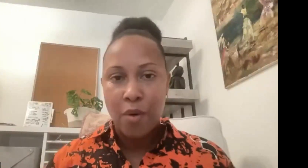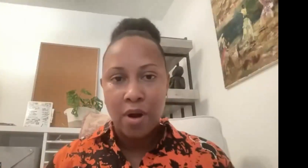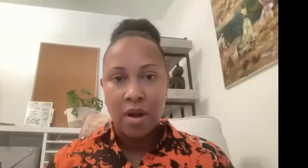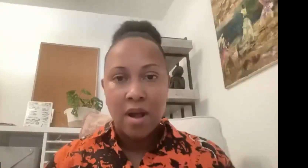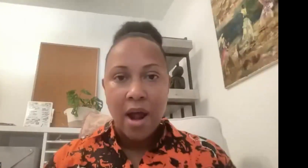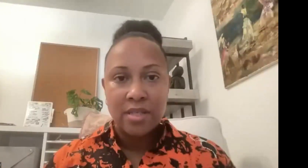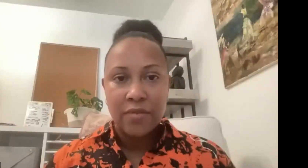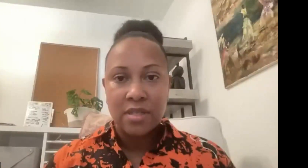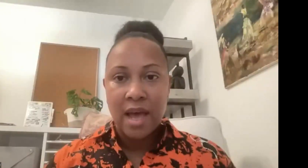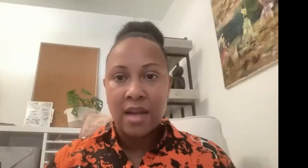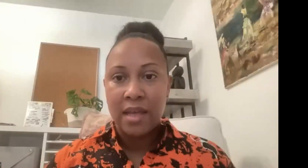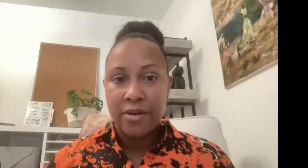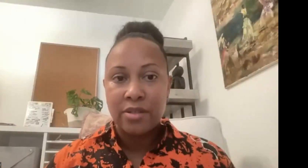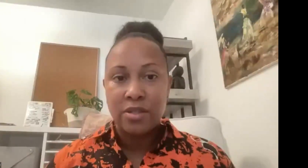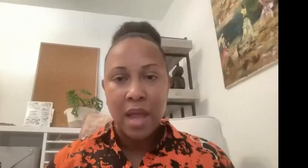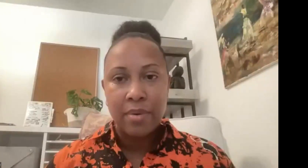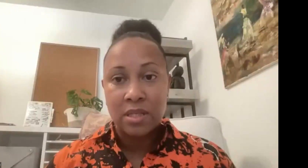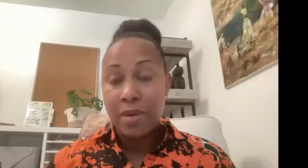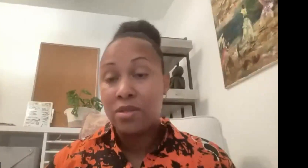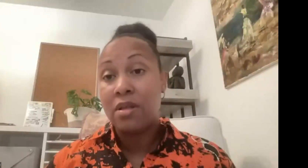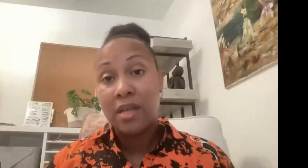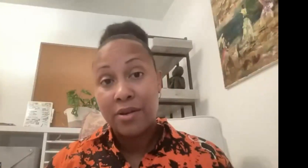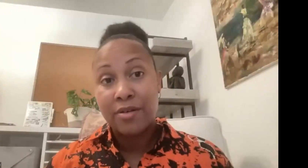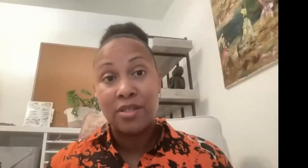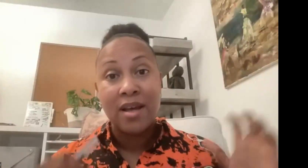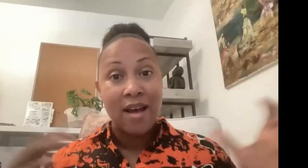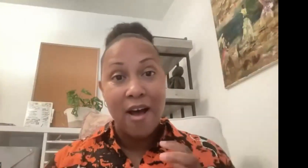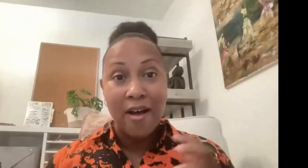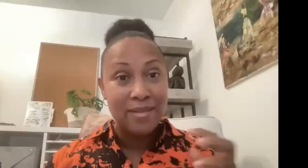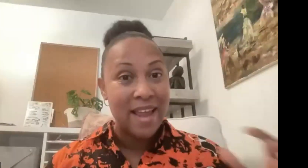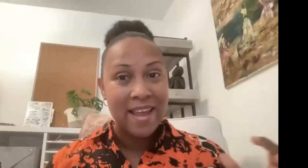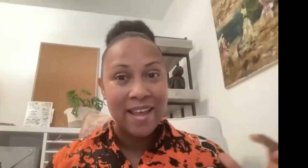opportunity for our civil society leaders to be able to speak to the leaders